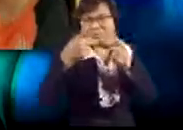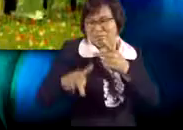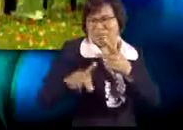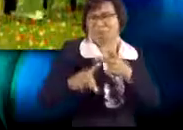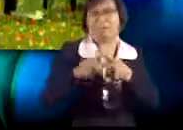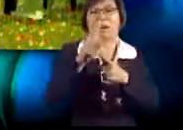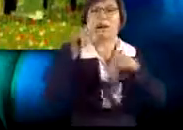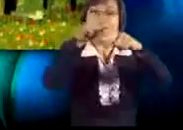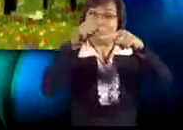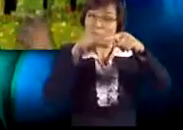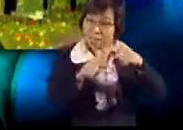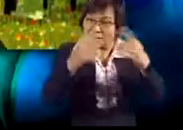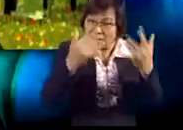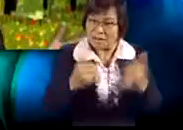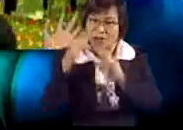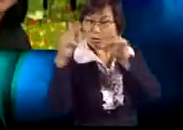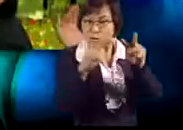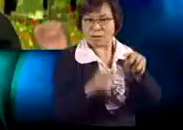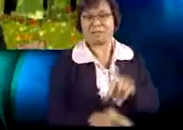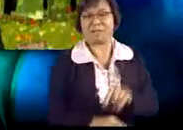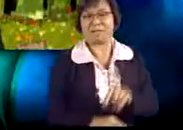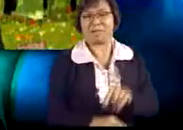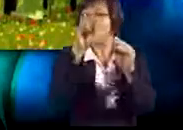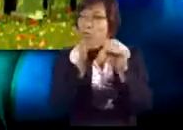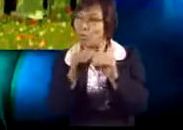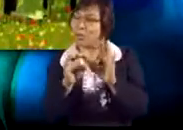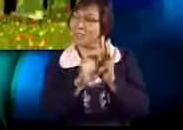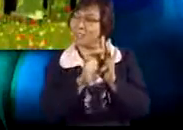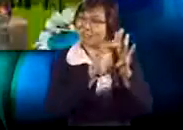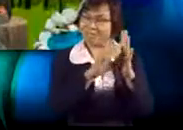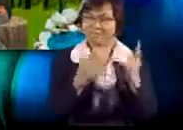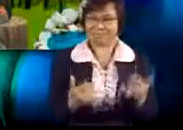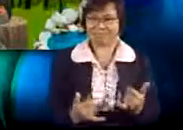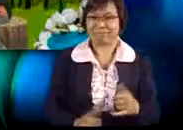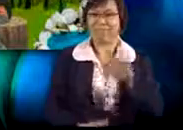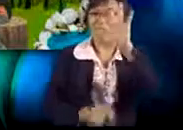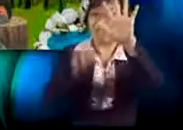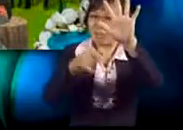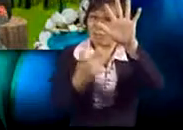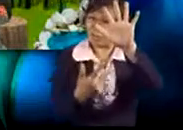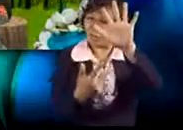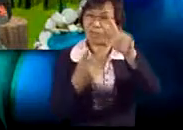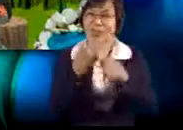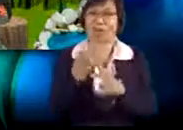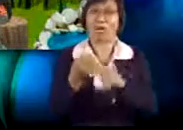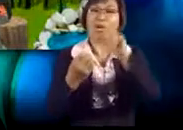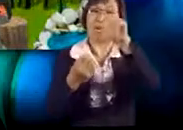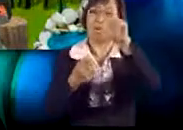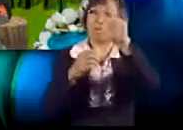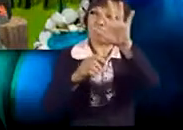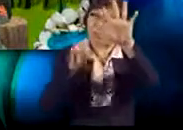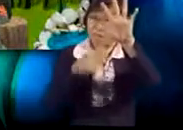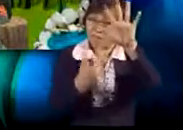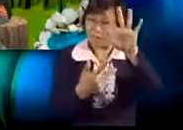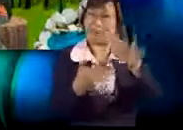fraction. Now, let's look at 2 more examples. 5 over 3 or